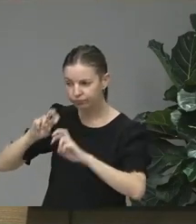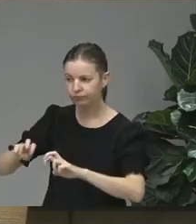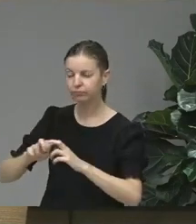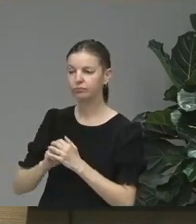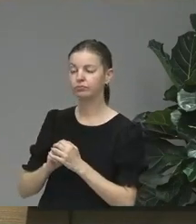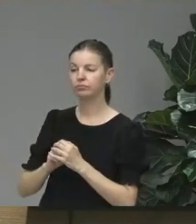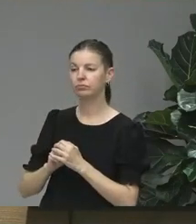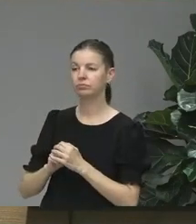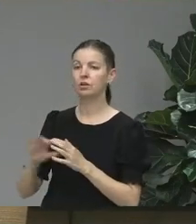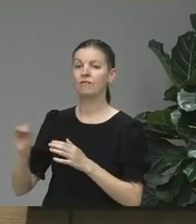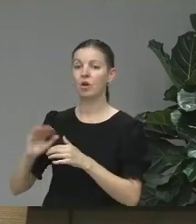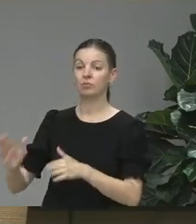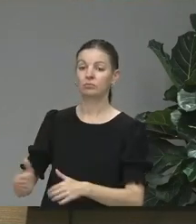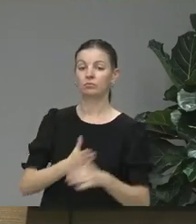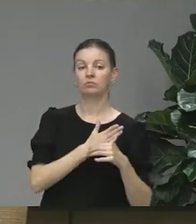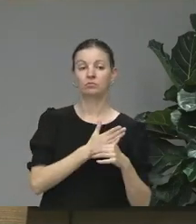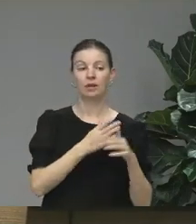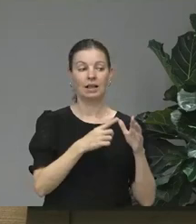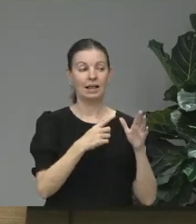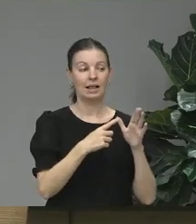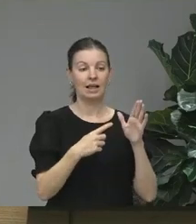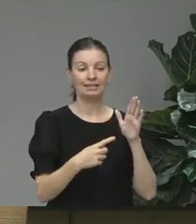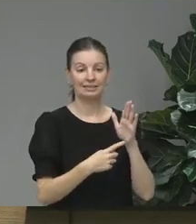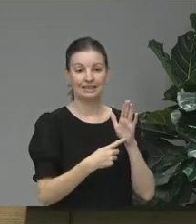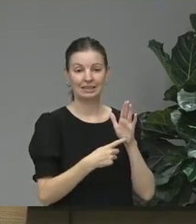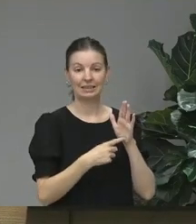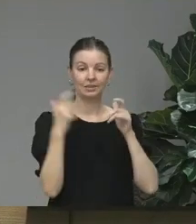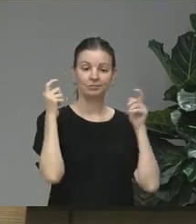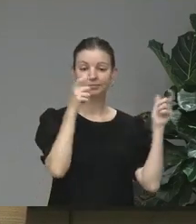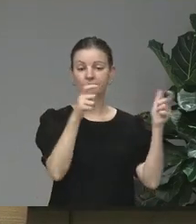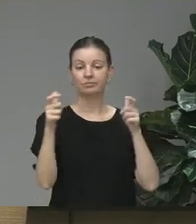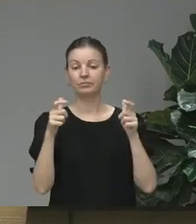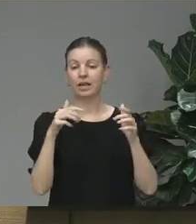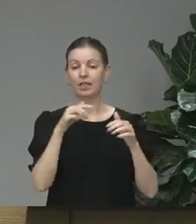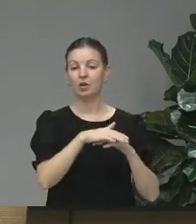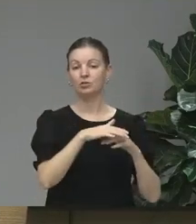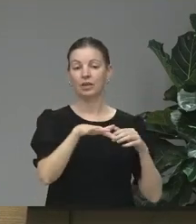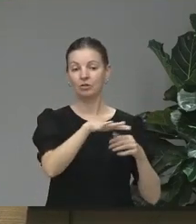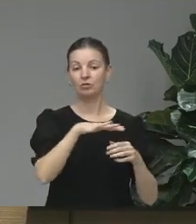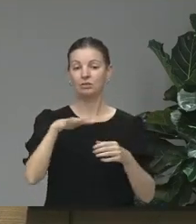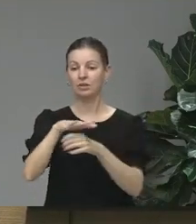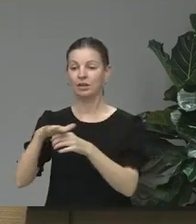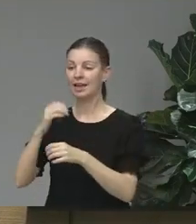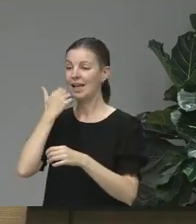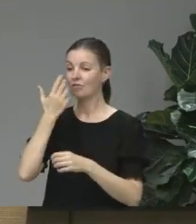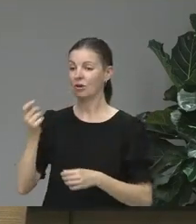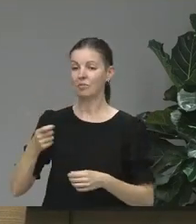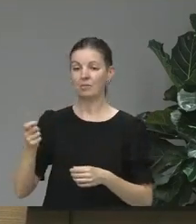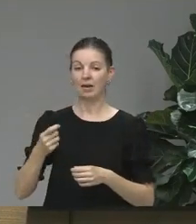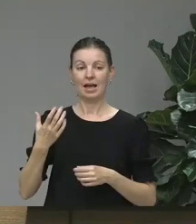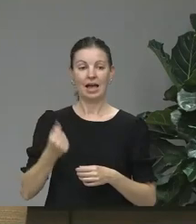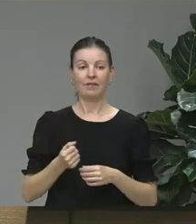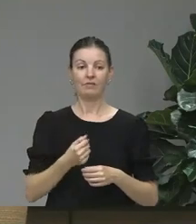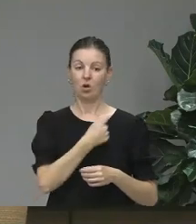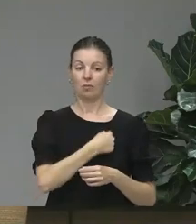From the very outset of the AAT's jurisdiction in these areas, every member has had the obligation to